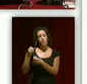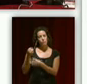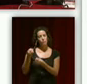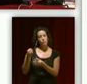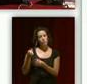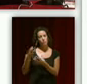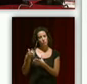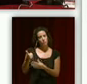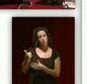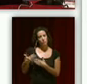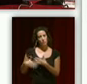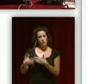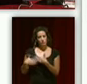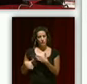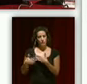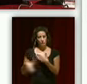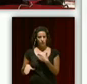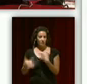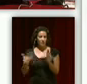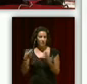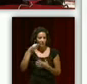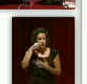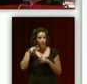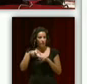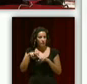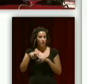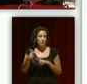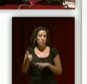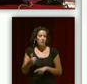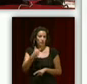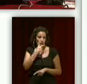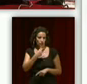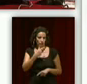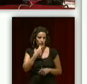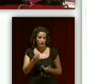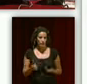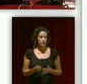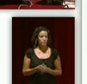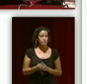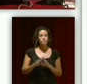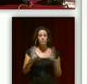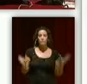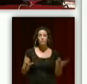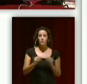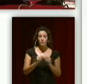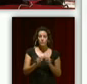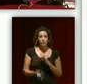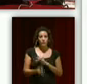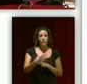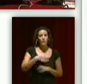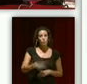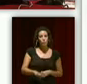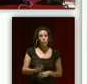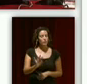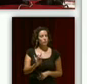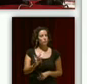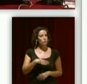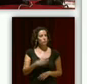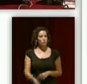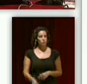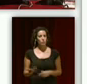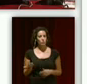freeandroidmaker.com, whose information is quite complicated, but the tool is user-friendly. In